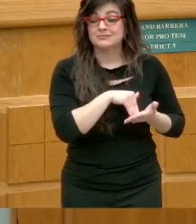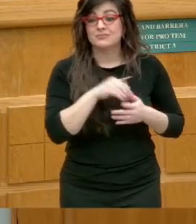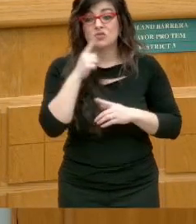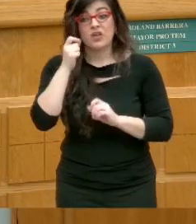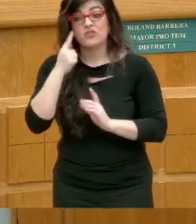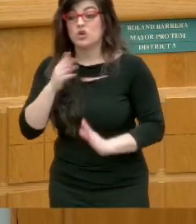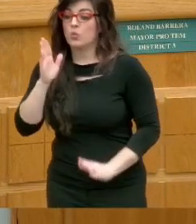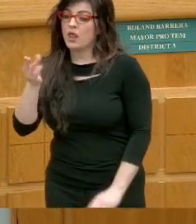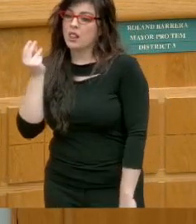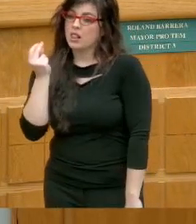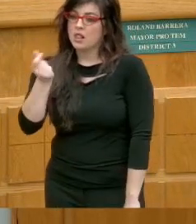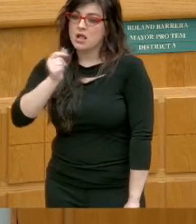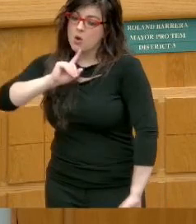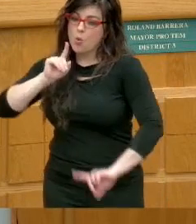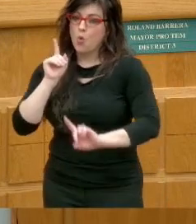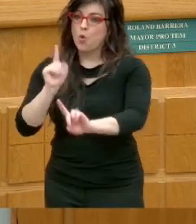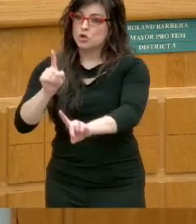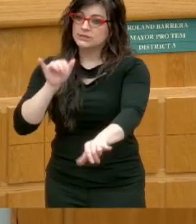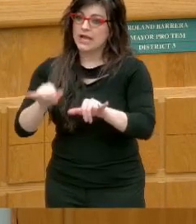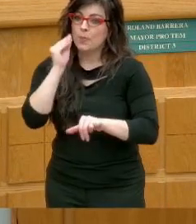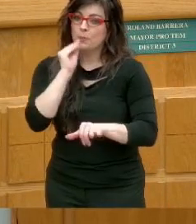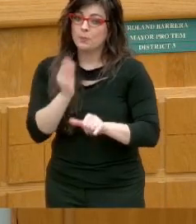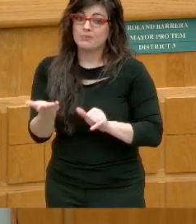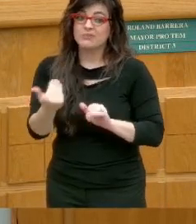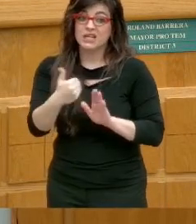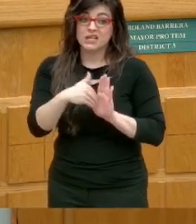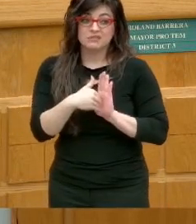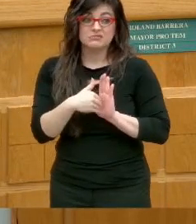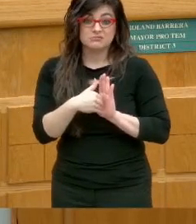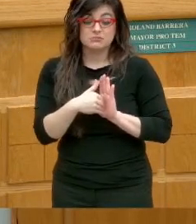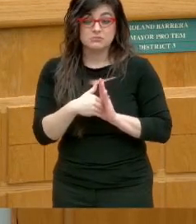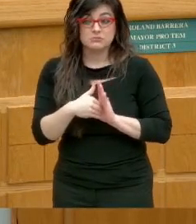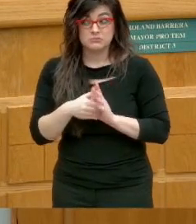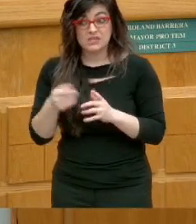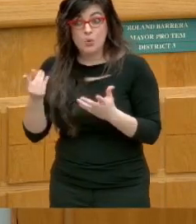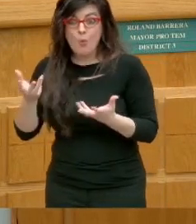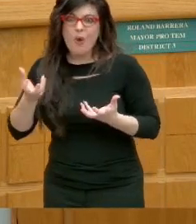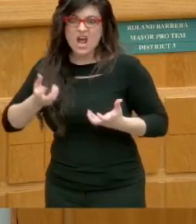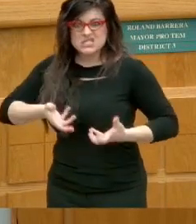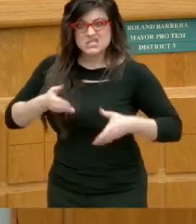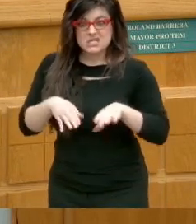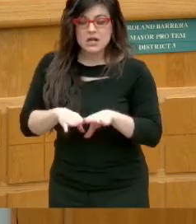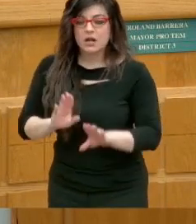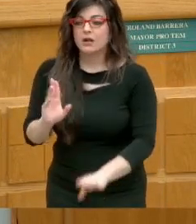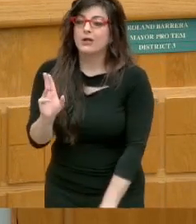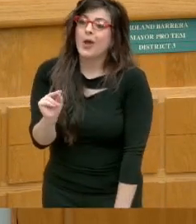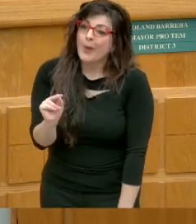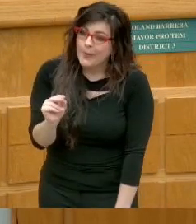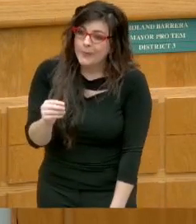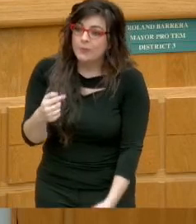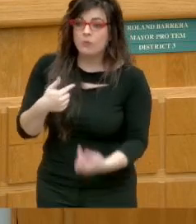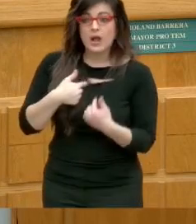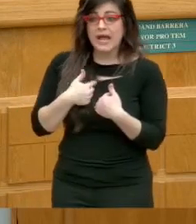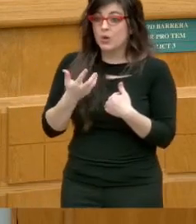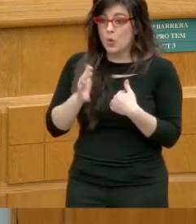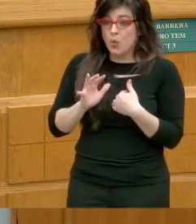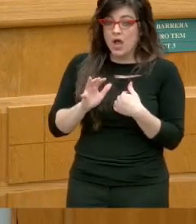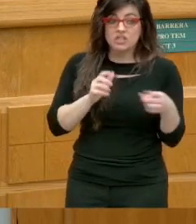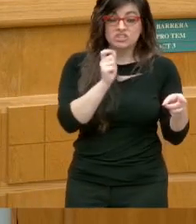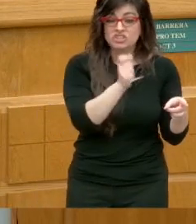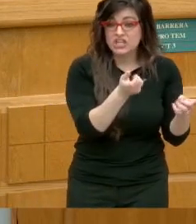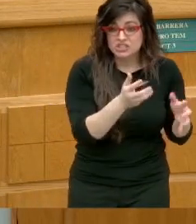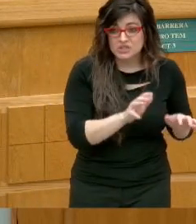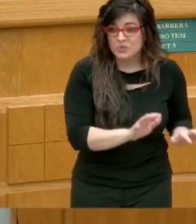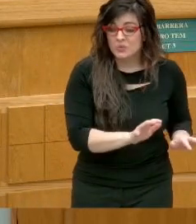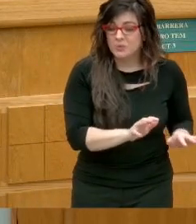the safety and health of our citizens, to reimpose rules. He doesn't want to, the judge doesn't want to, and I don't want to, but health